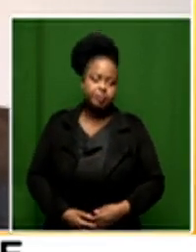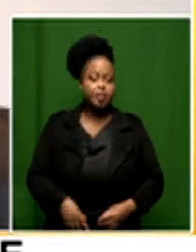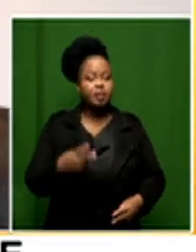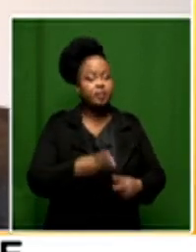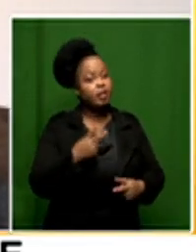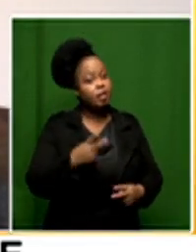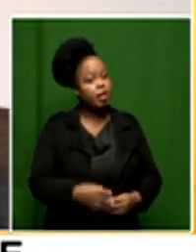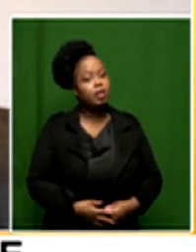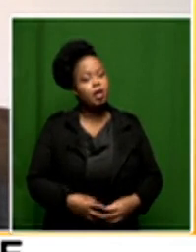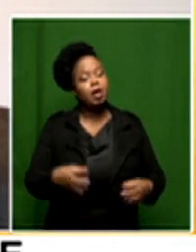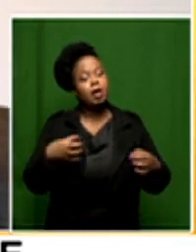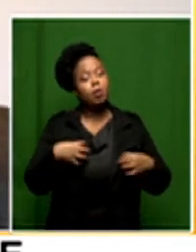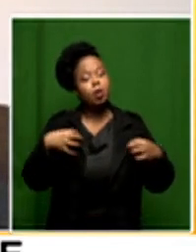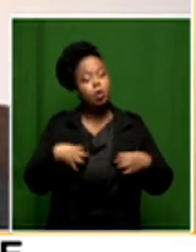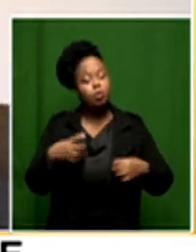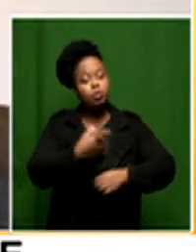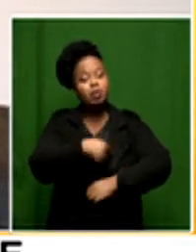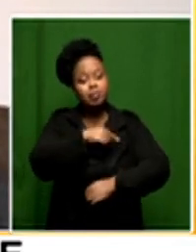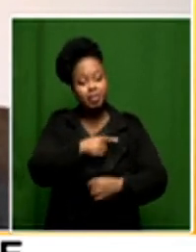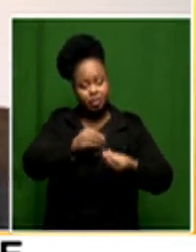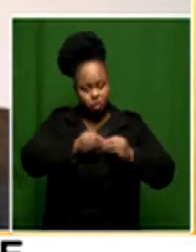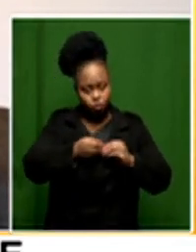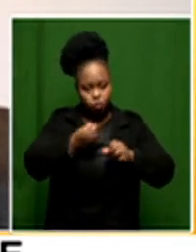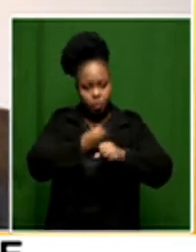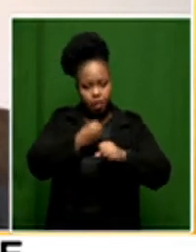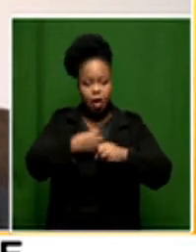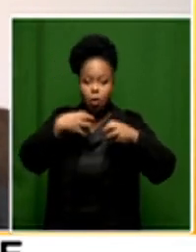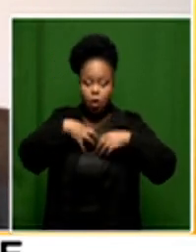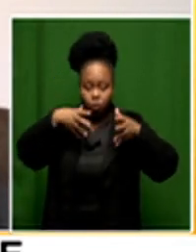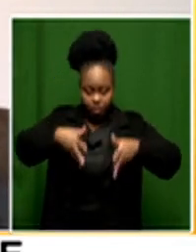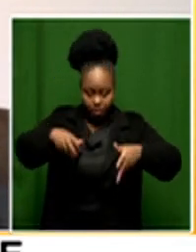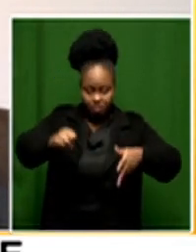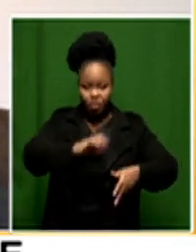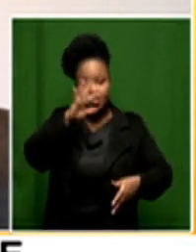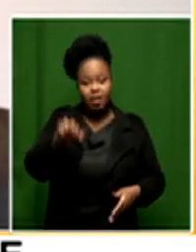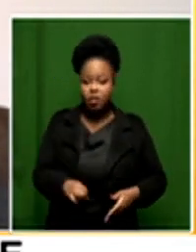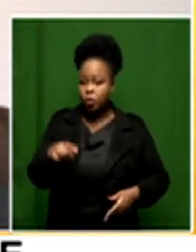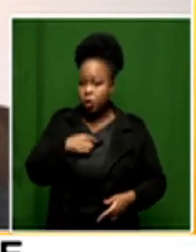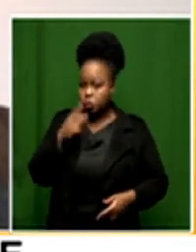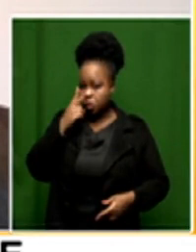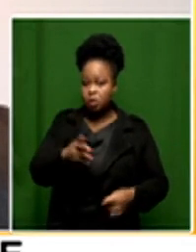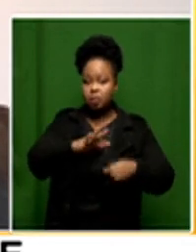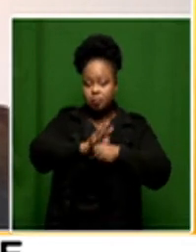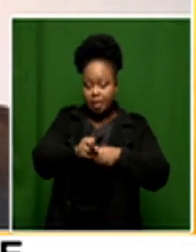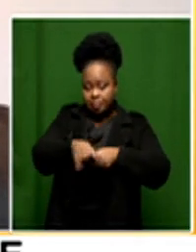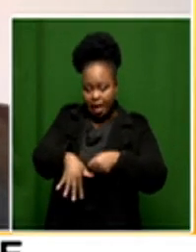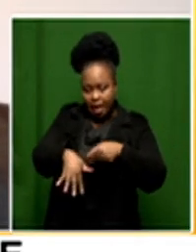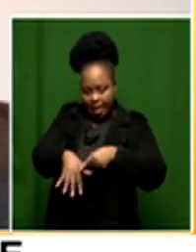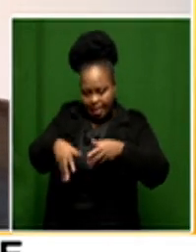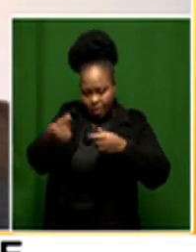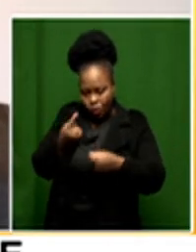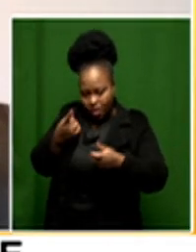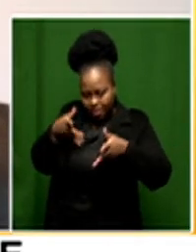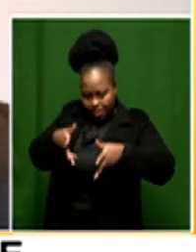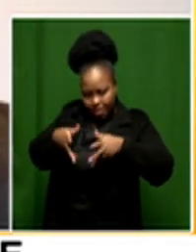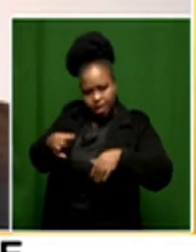Mkhize, our own capacity to produce a vaccine, especially now that we are seeing a new variant that's only here in